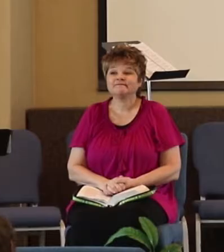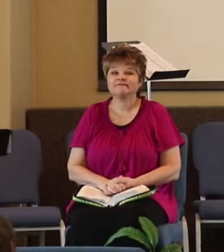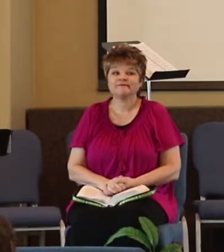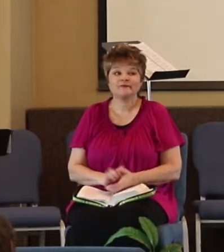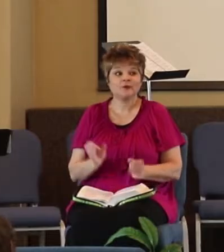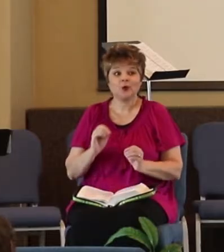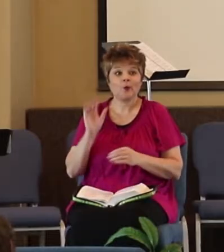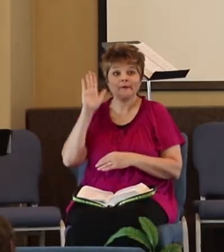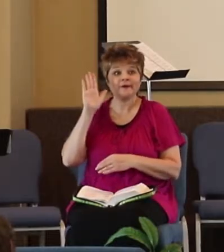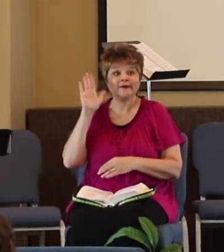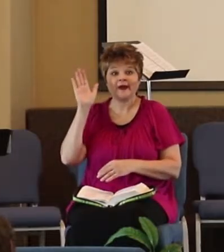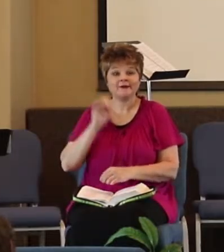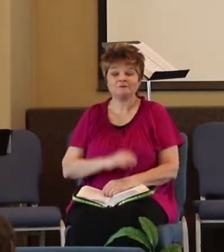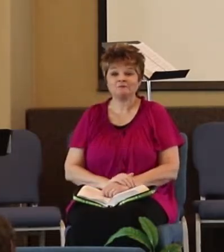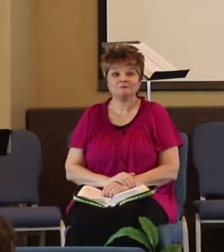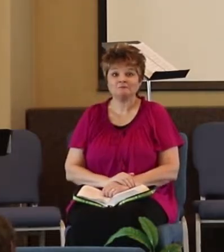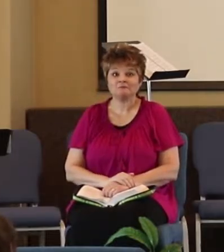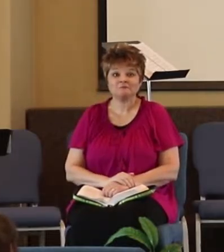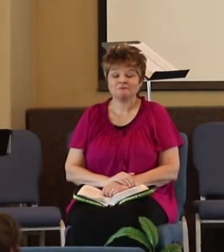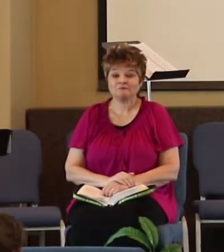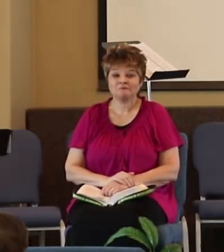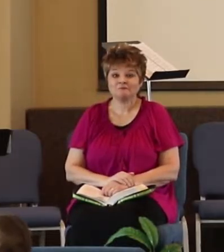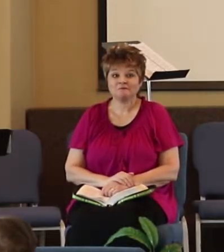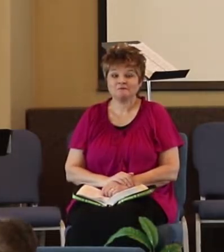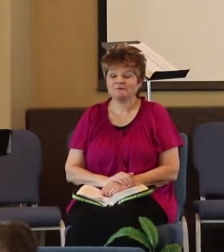Nobody raised their hand.